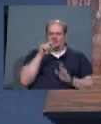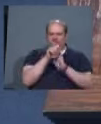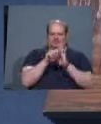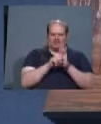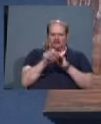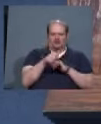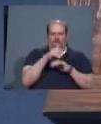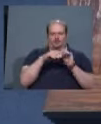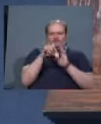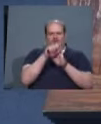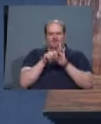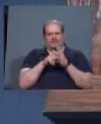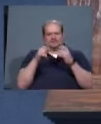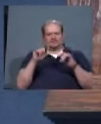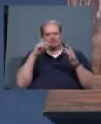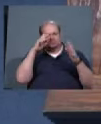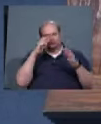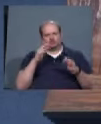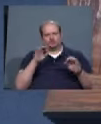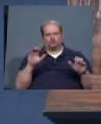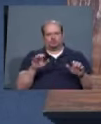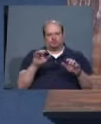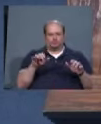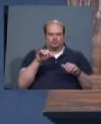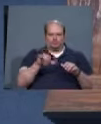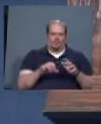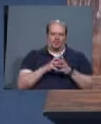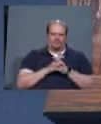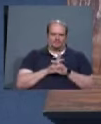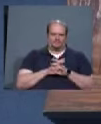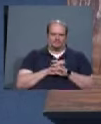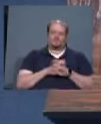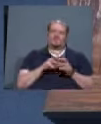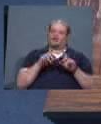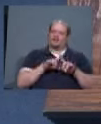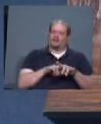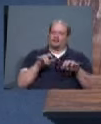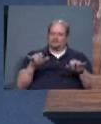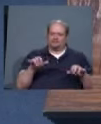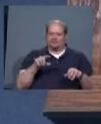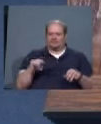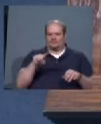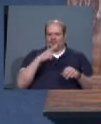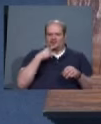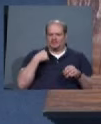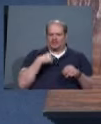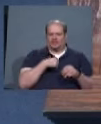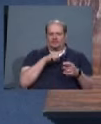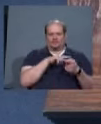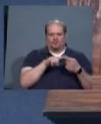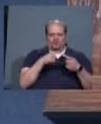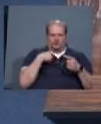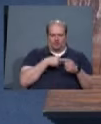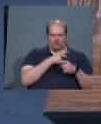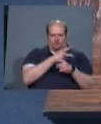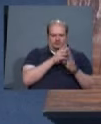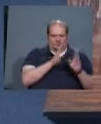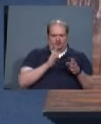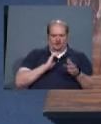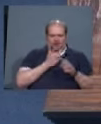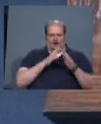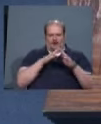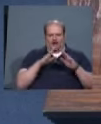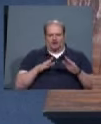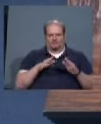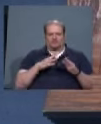than the state's just choosing to do it. But at the same time, they tell us when we get our house in order, they'll be